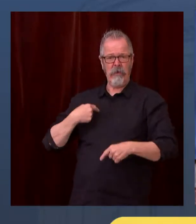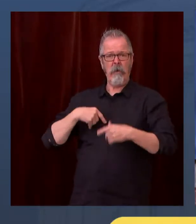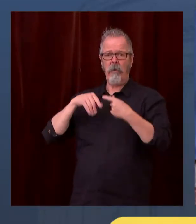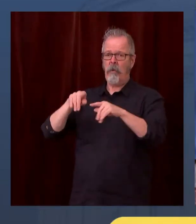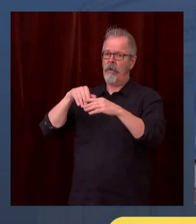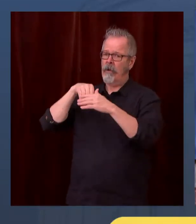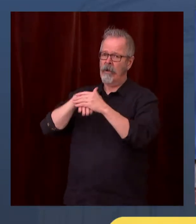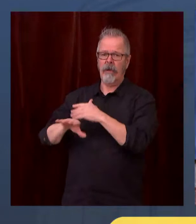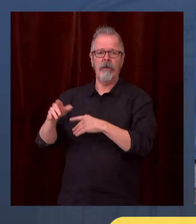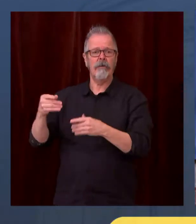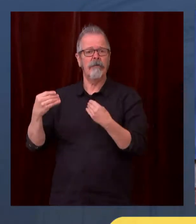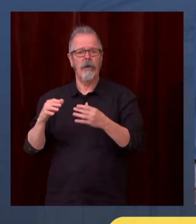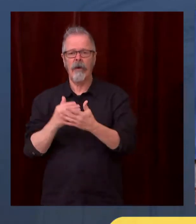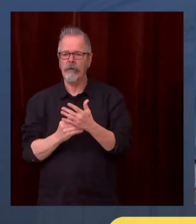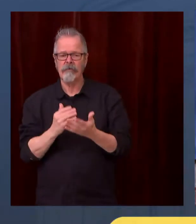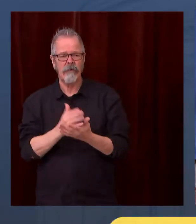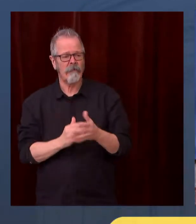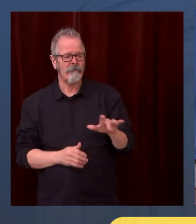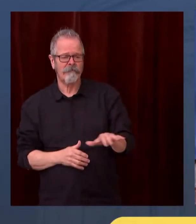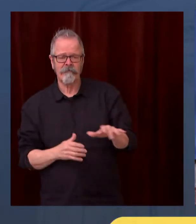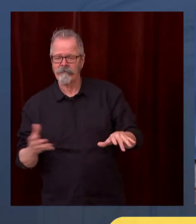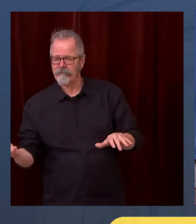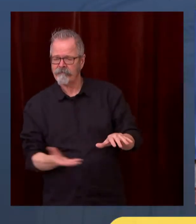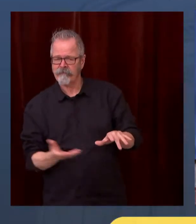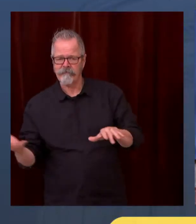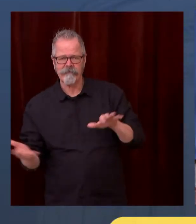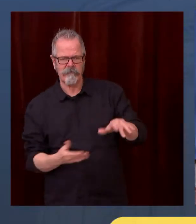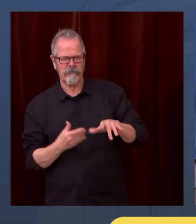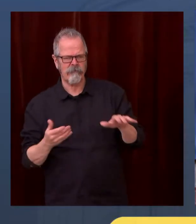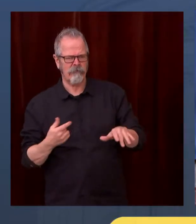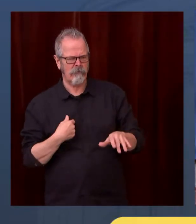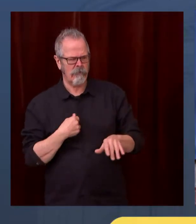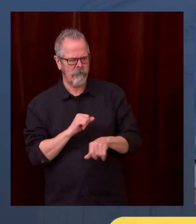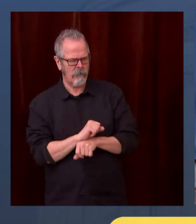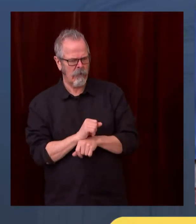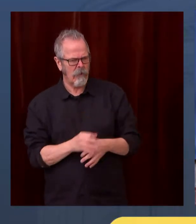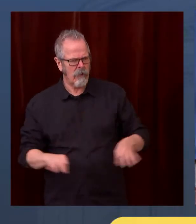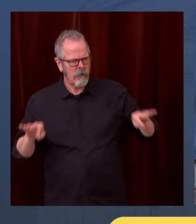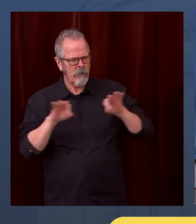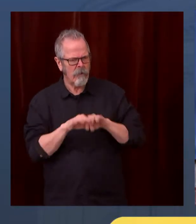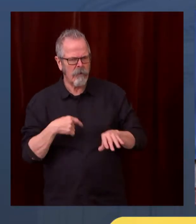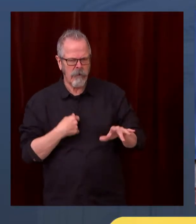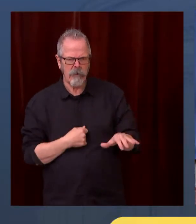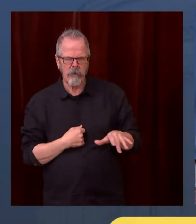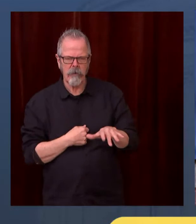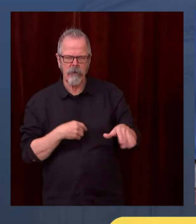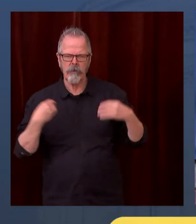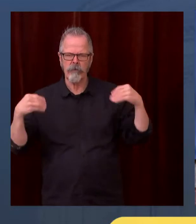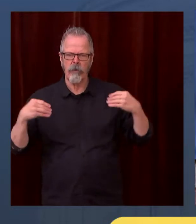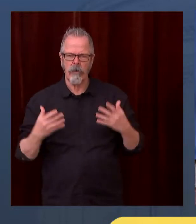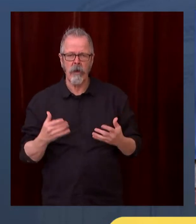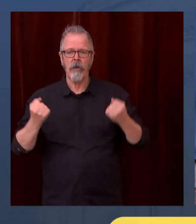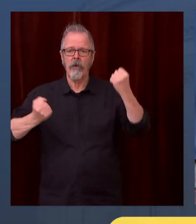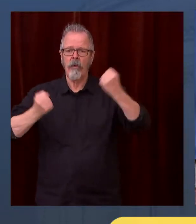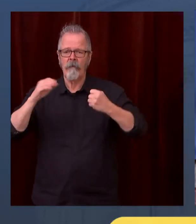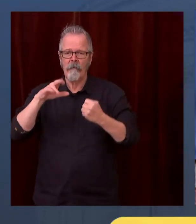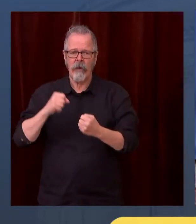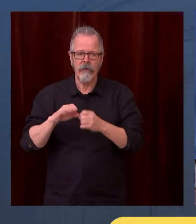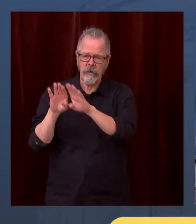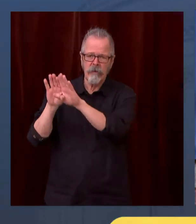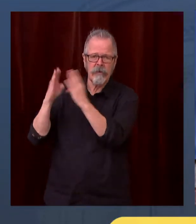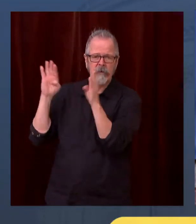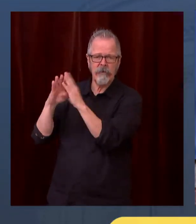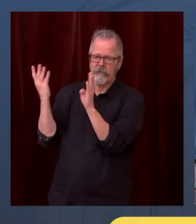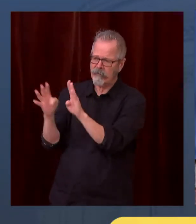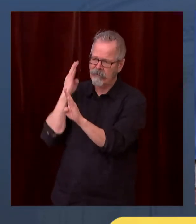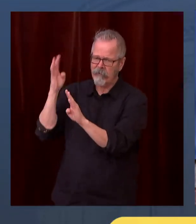work. We ride buses because bus drivers are willing to work. And we want to get those people vaccinated as